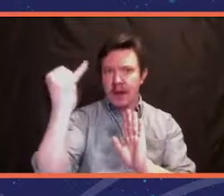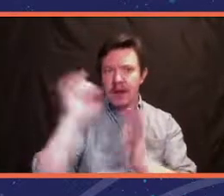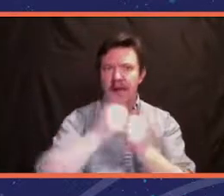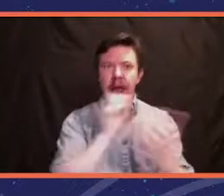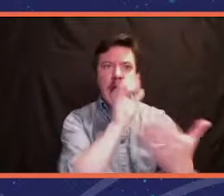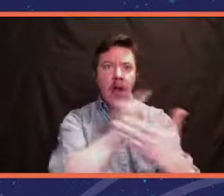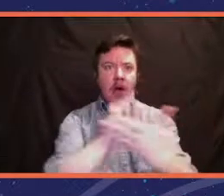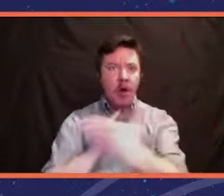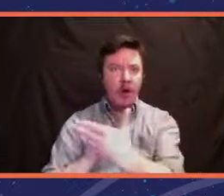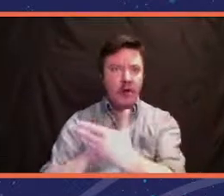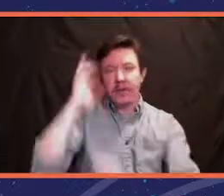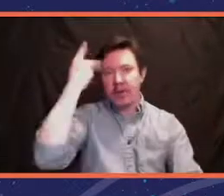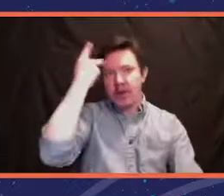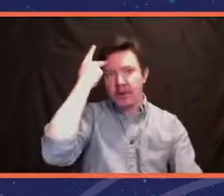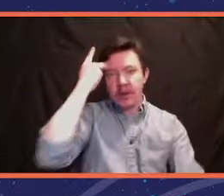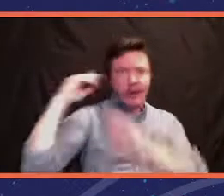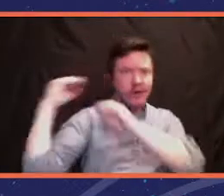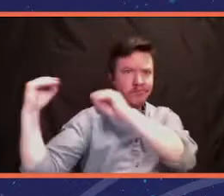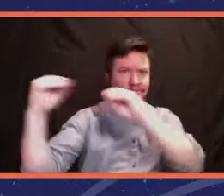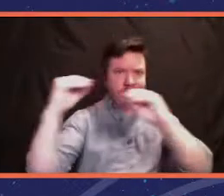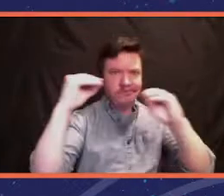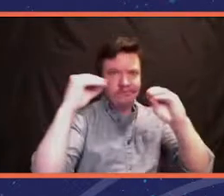political education